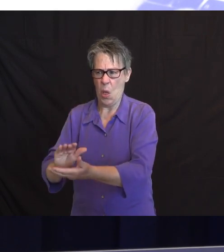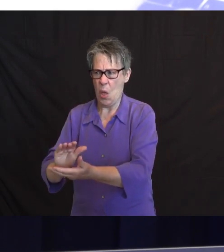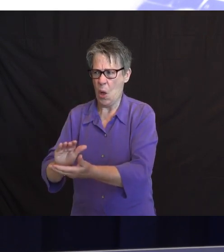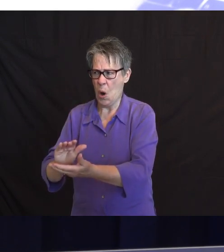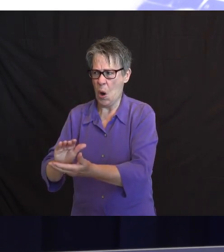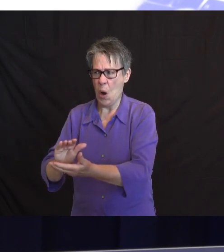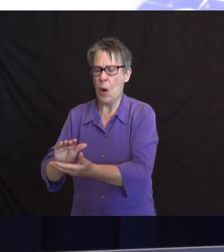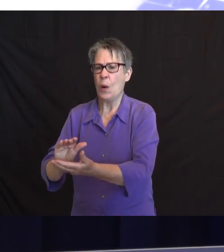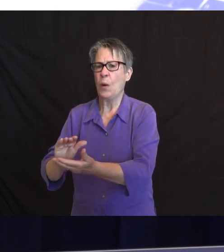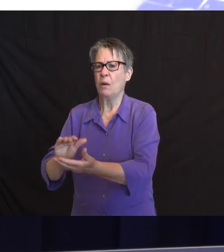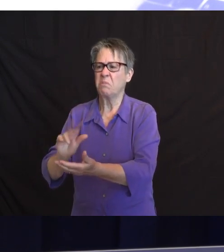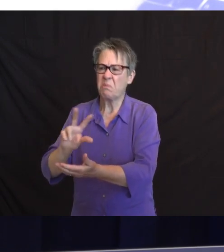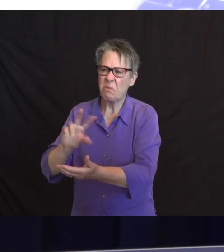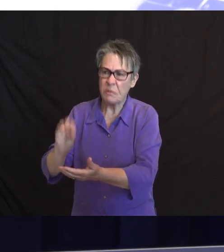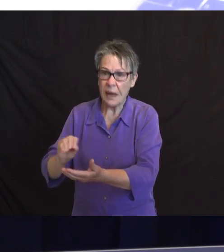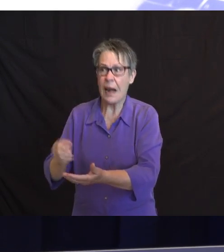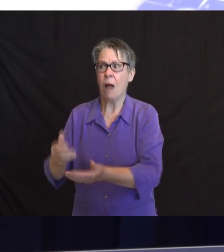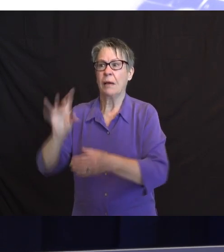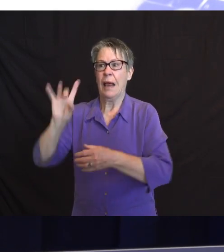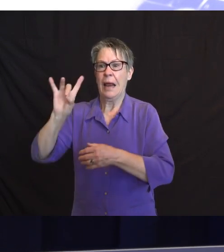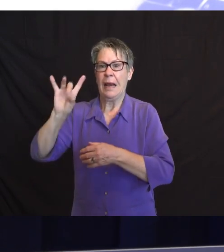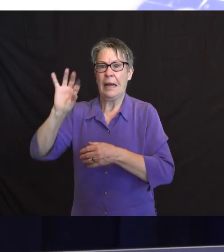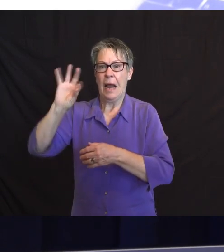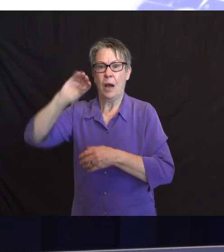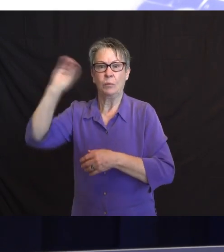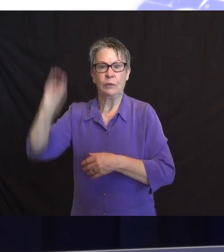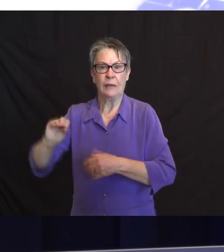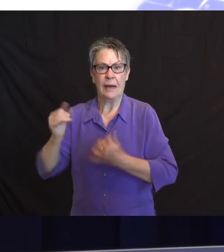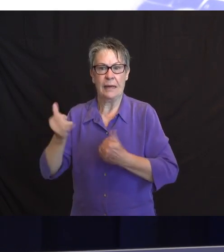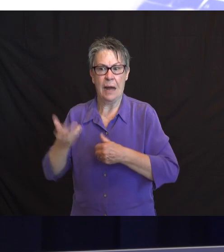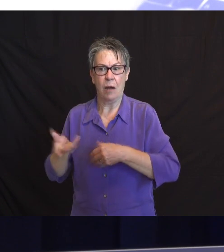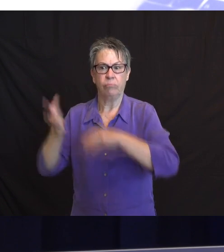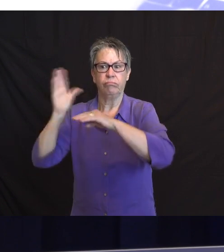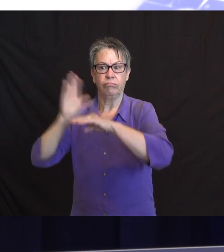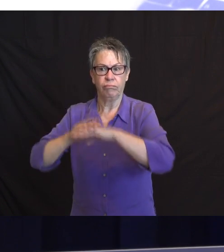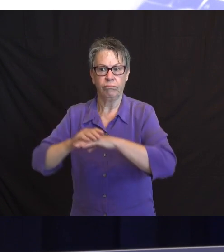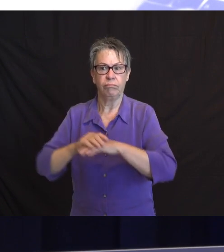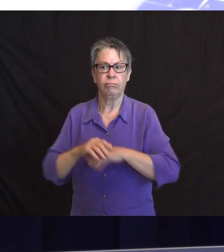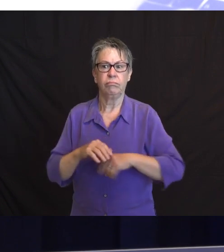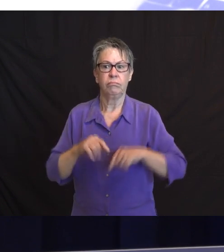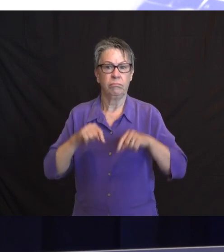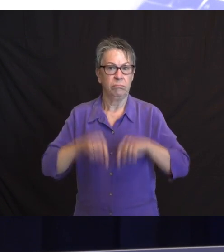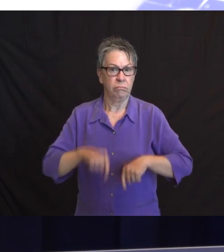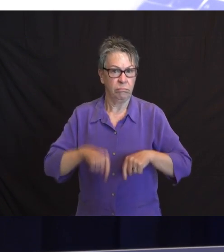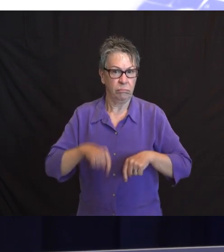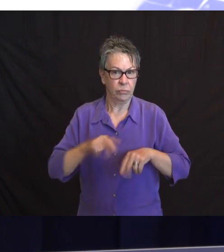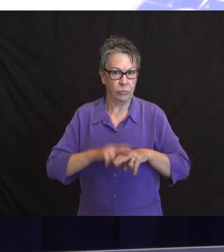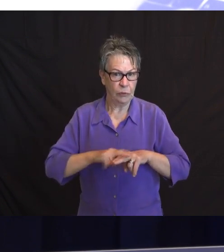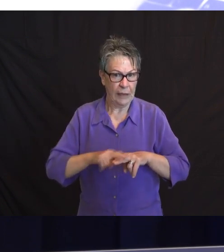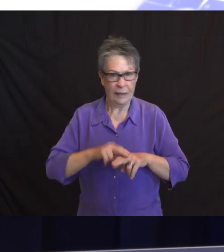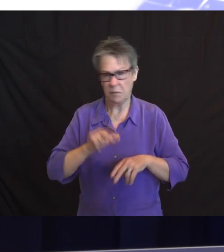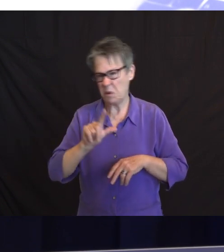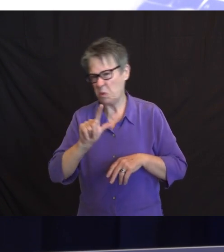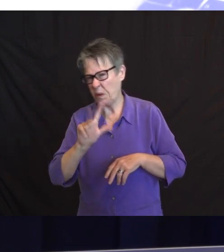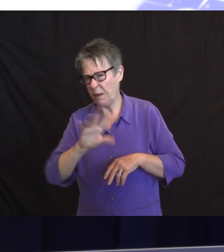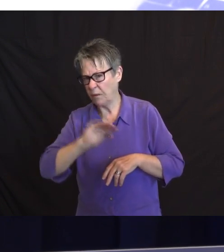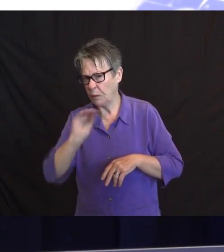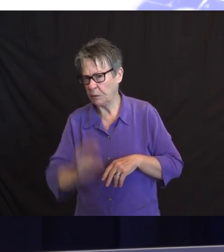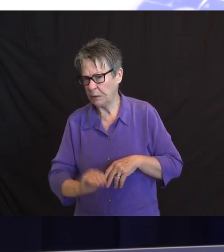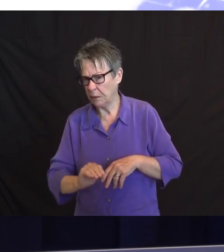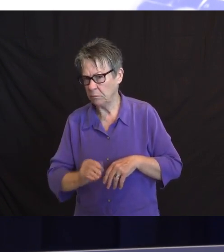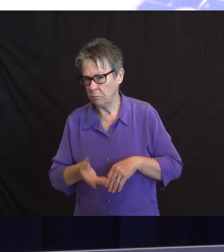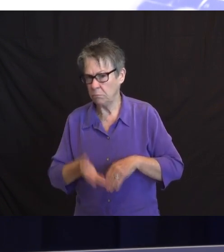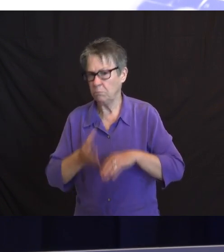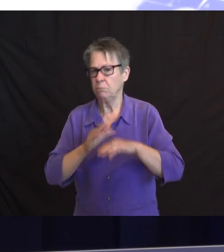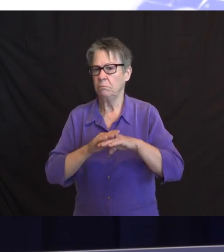in some of the trains you start getting 20, 25. So as those numbers go, we'll see a rise. But the real driver has been mainly intrastate